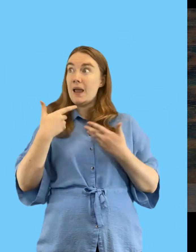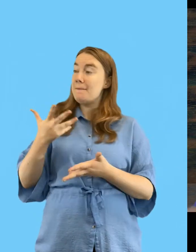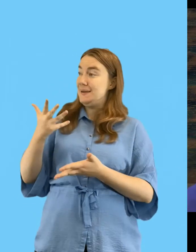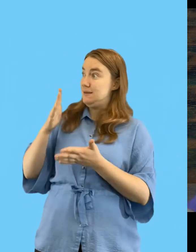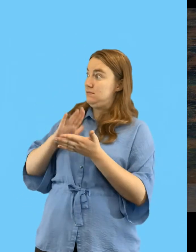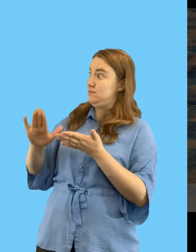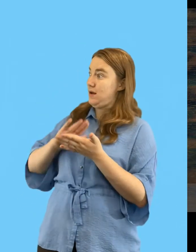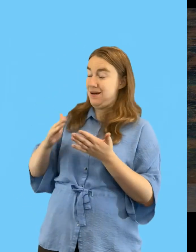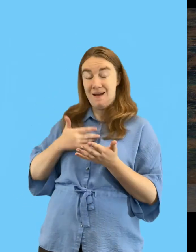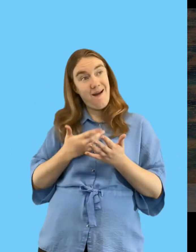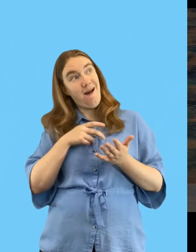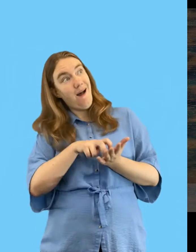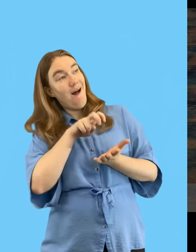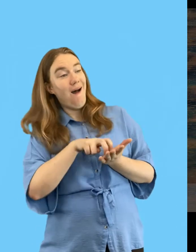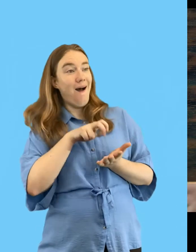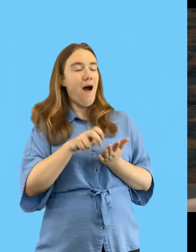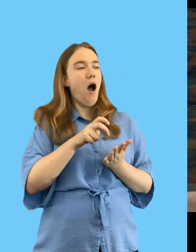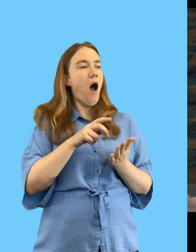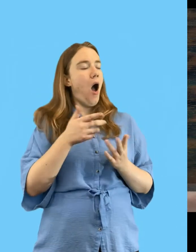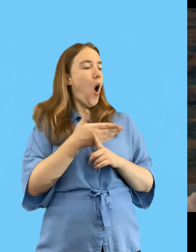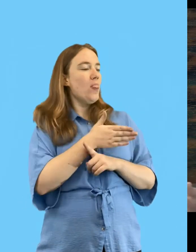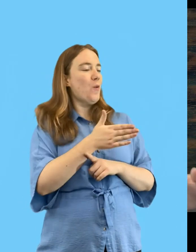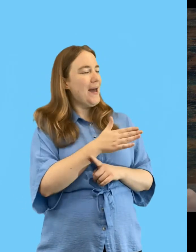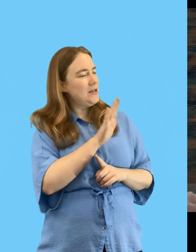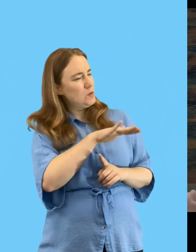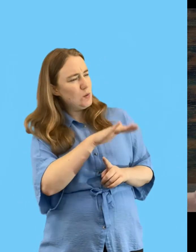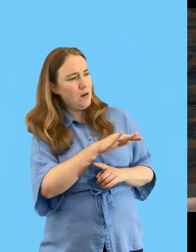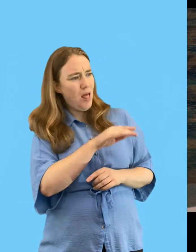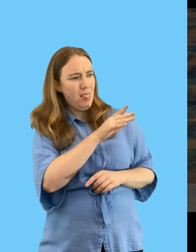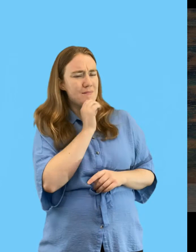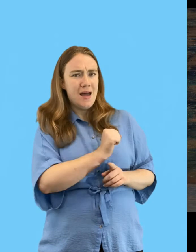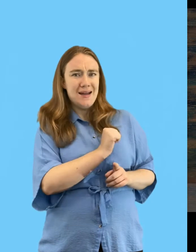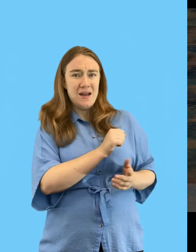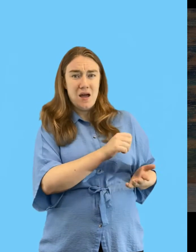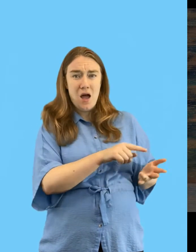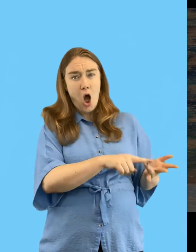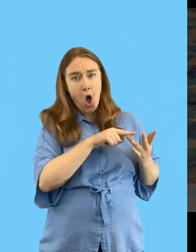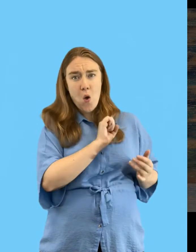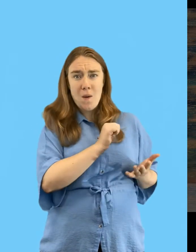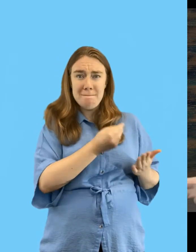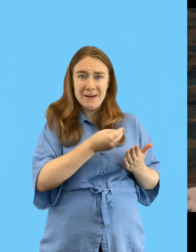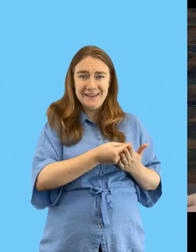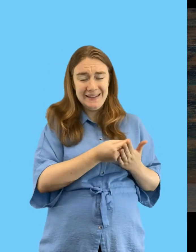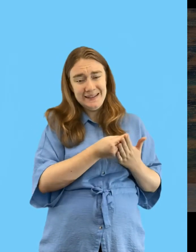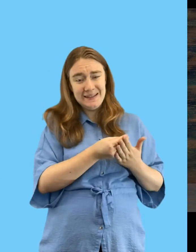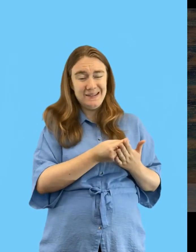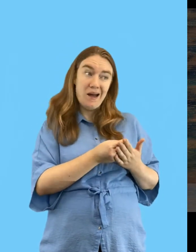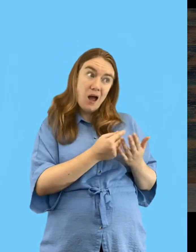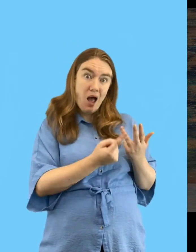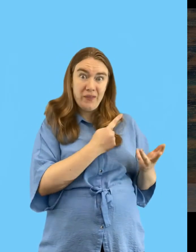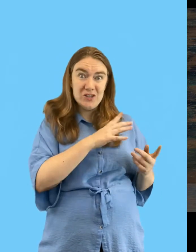his family to tell them the good news, he just decides on the way to take a little stop at a colleague's house, another fellow